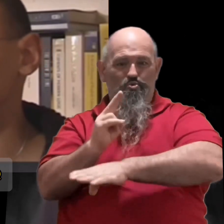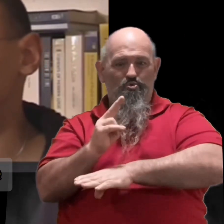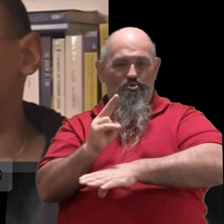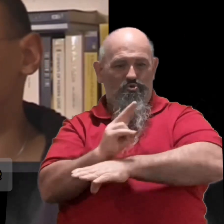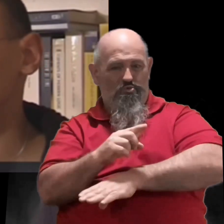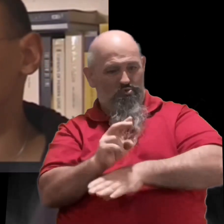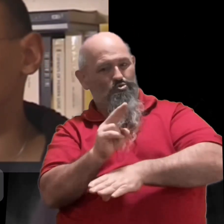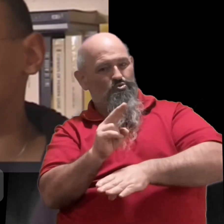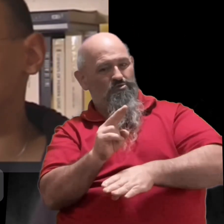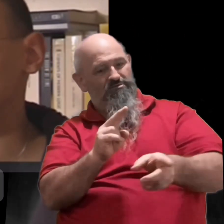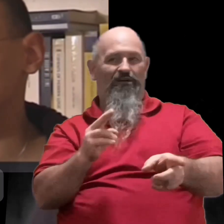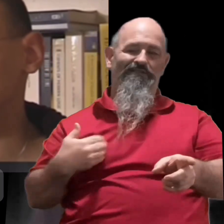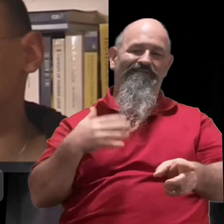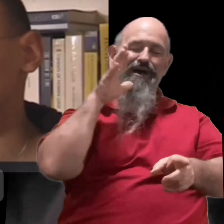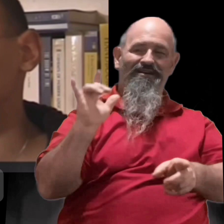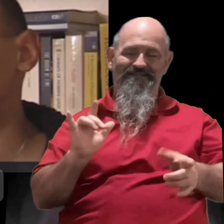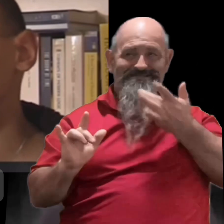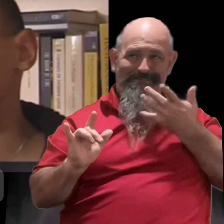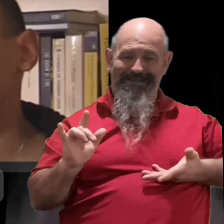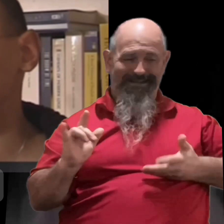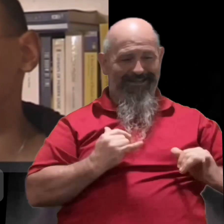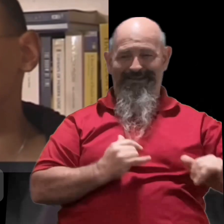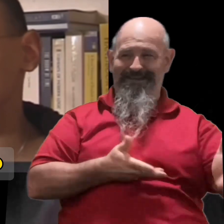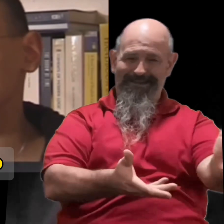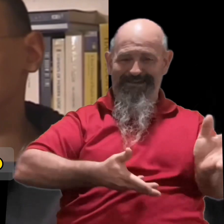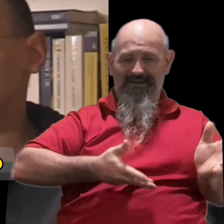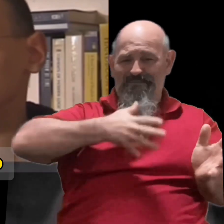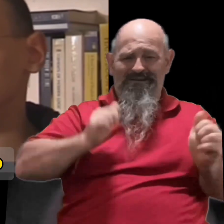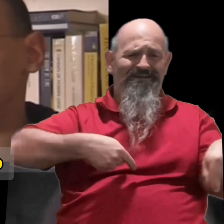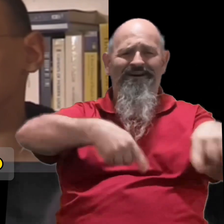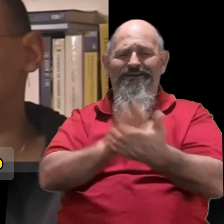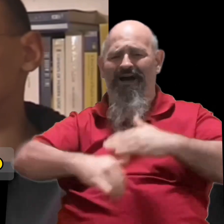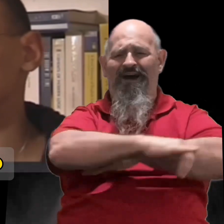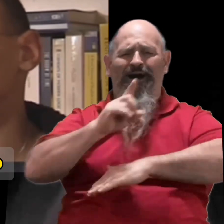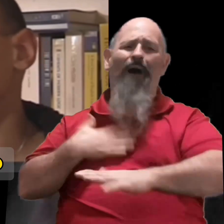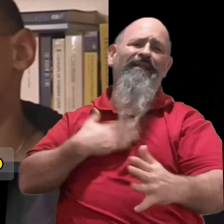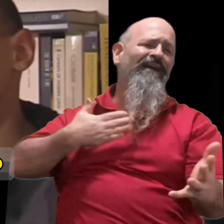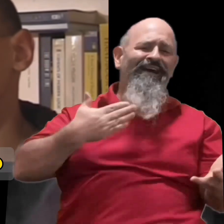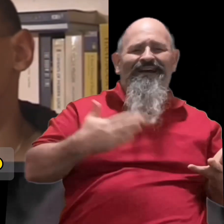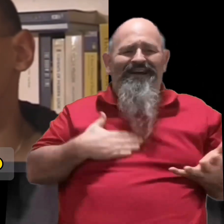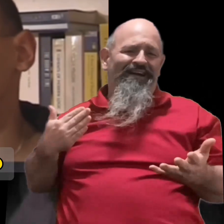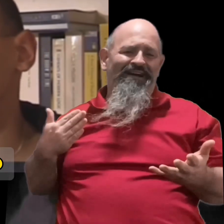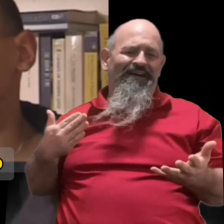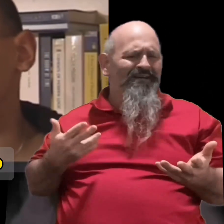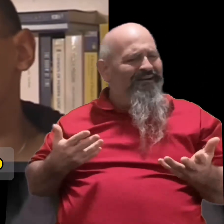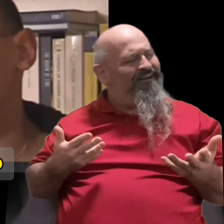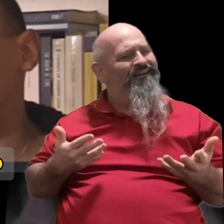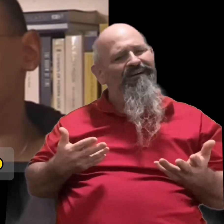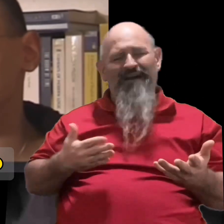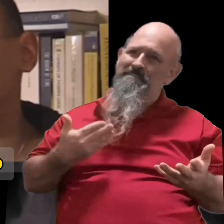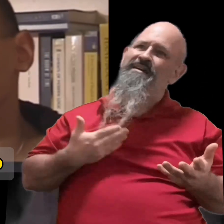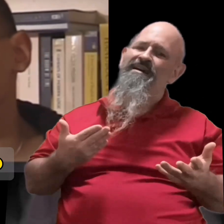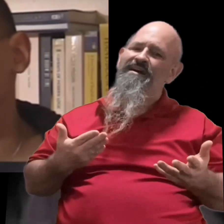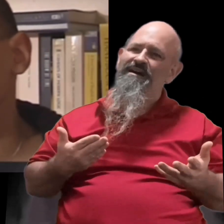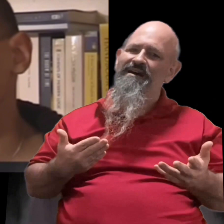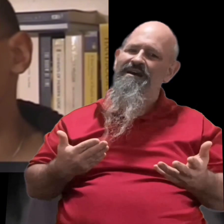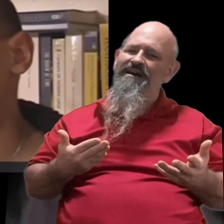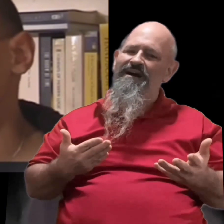they can use of the motherly type. So a woman can go to a schoolyard quite